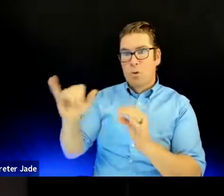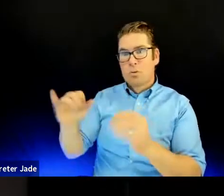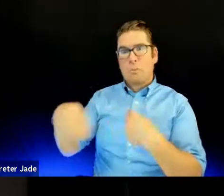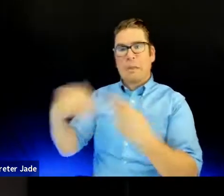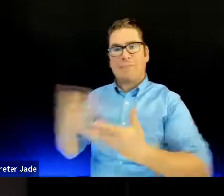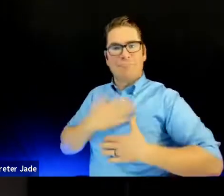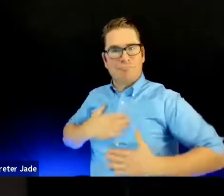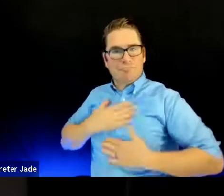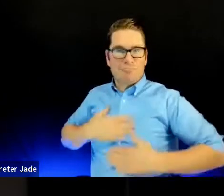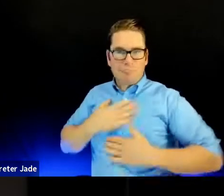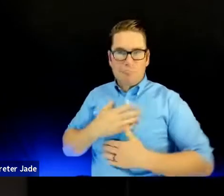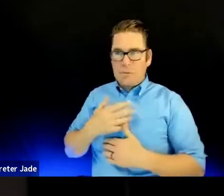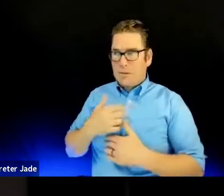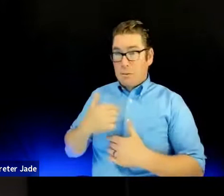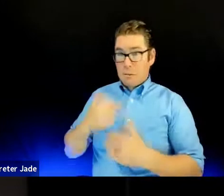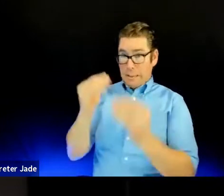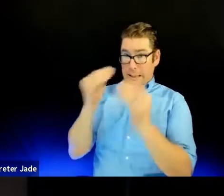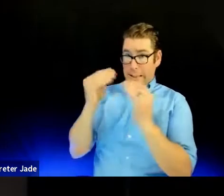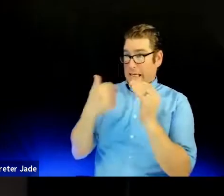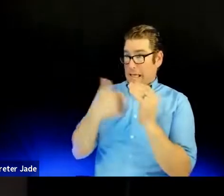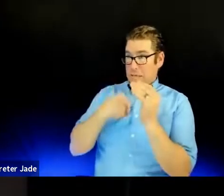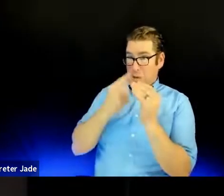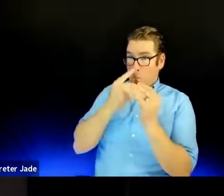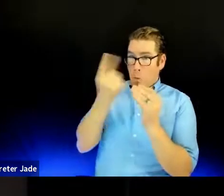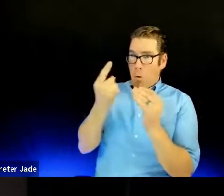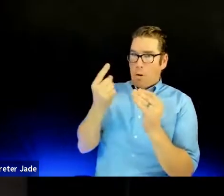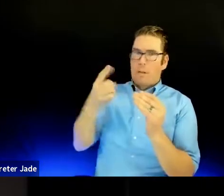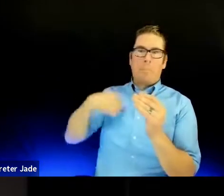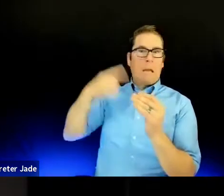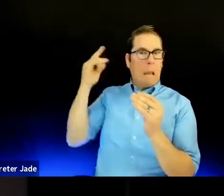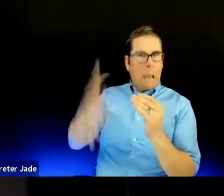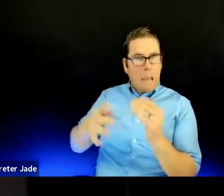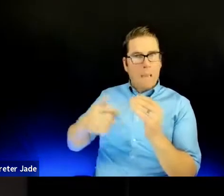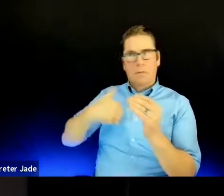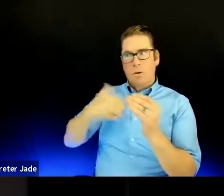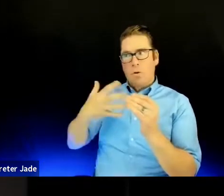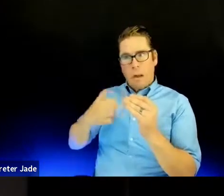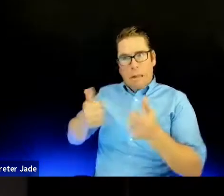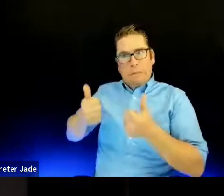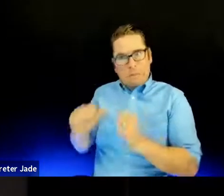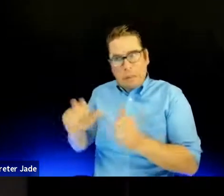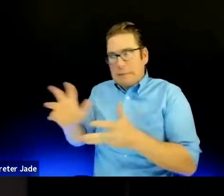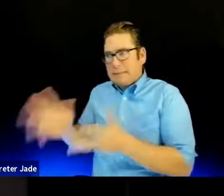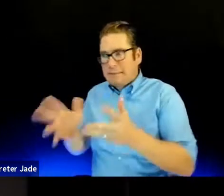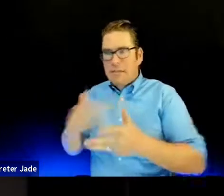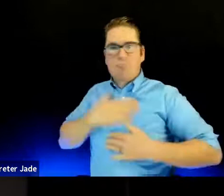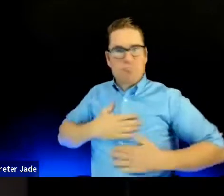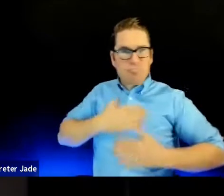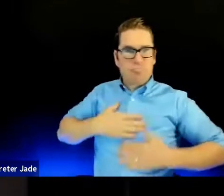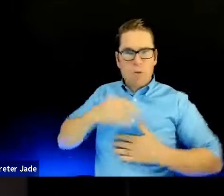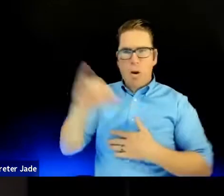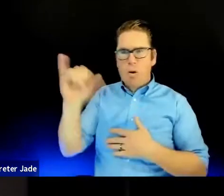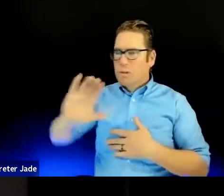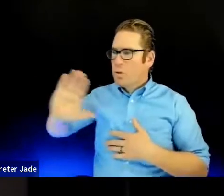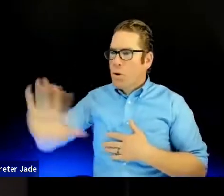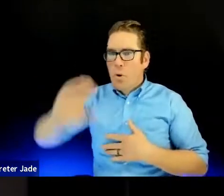I expect students to share their opinion. You know, we don't all have the same, and that's what college is about, I believe. You know, just sharing your opinion.